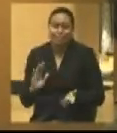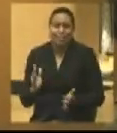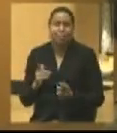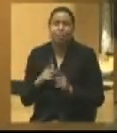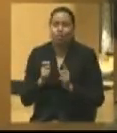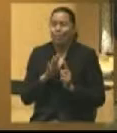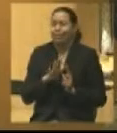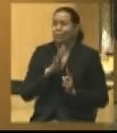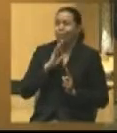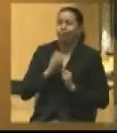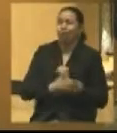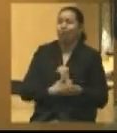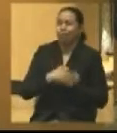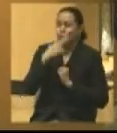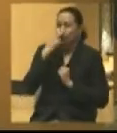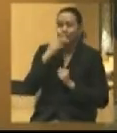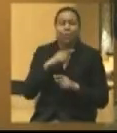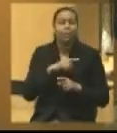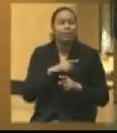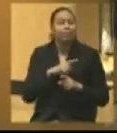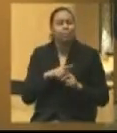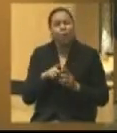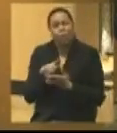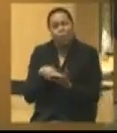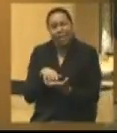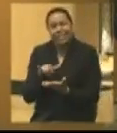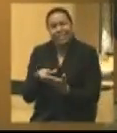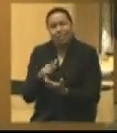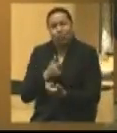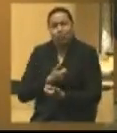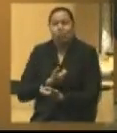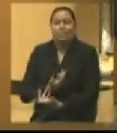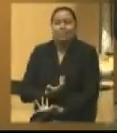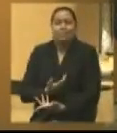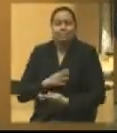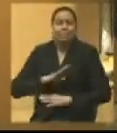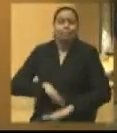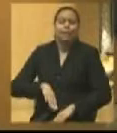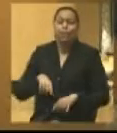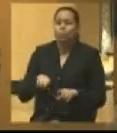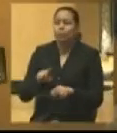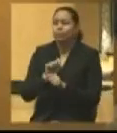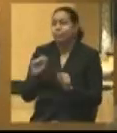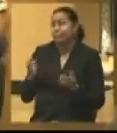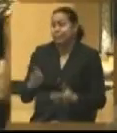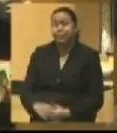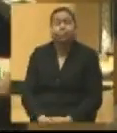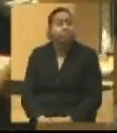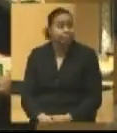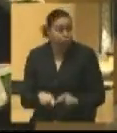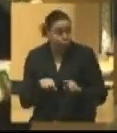barnyard humor or whatever. But what was that release, maybe during the Emancipation?